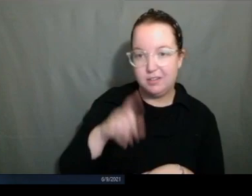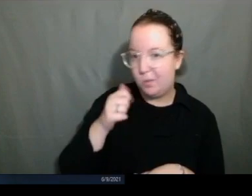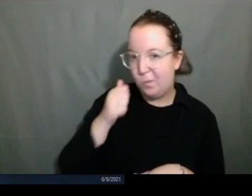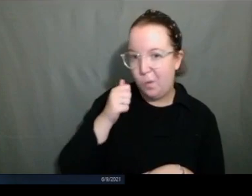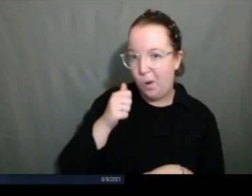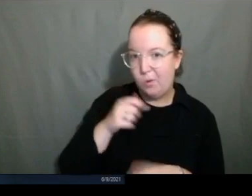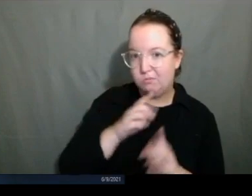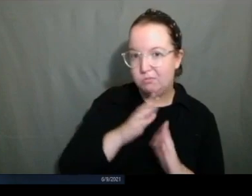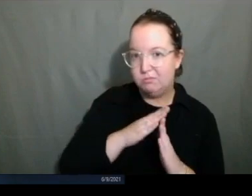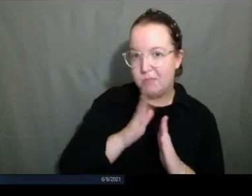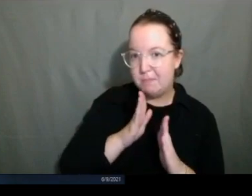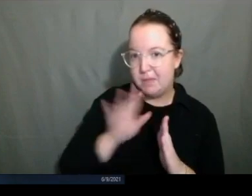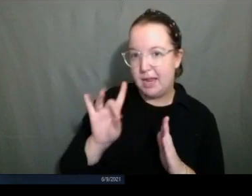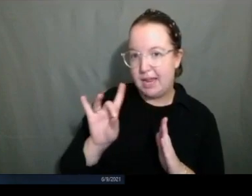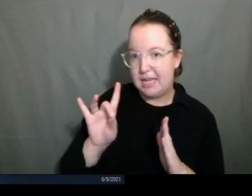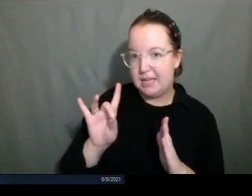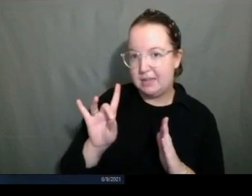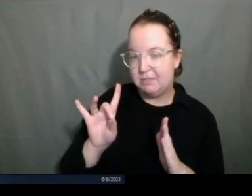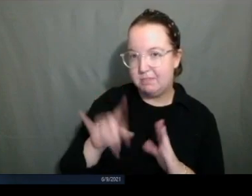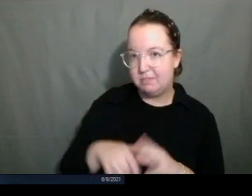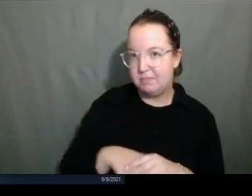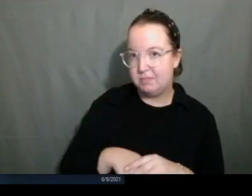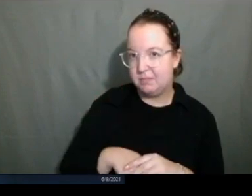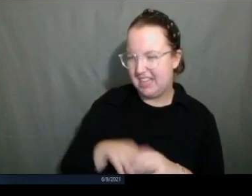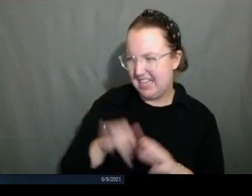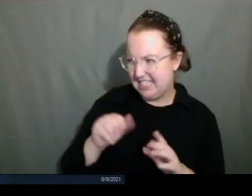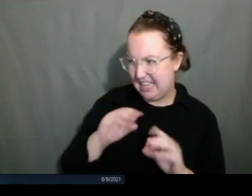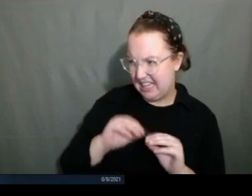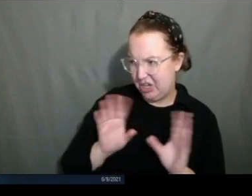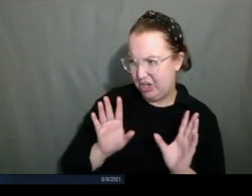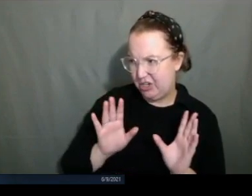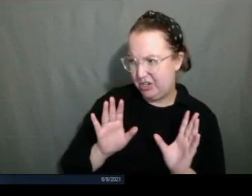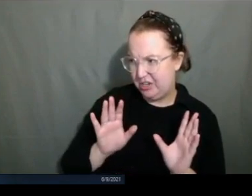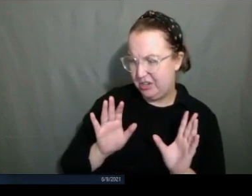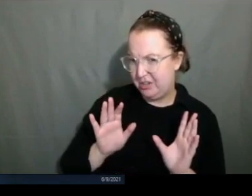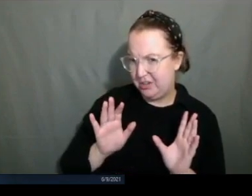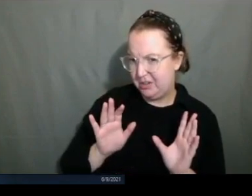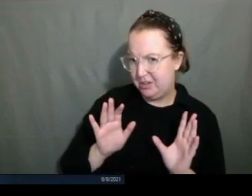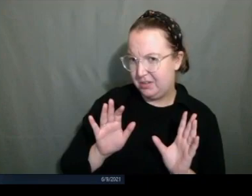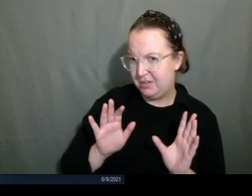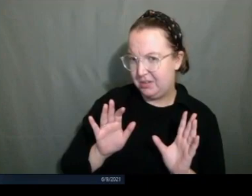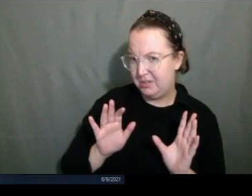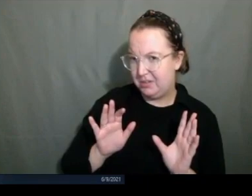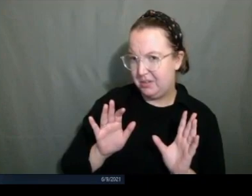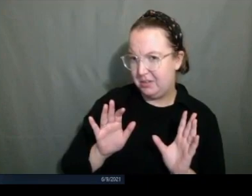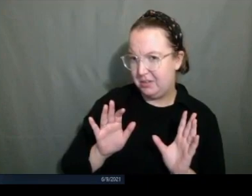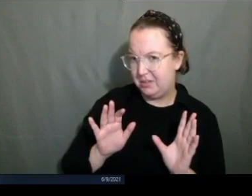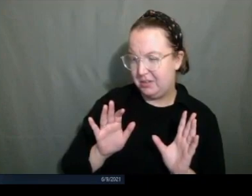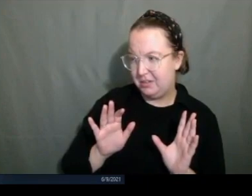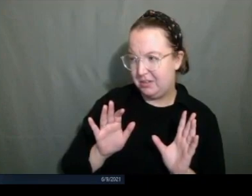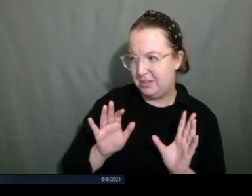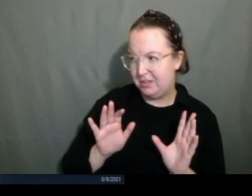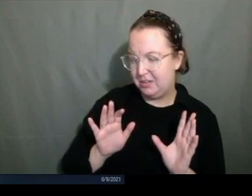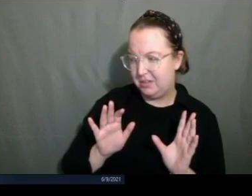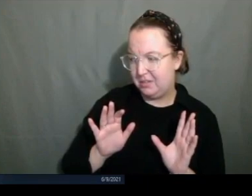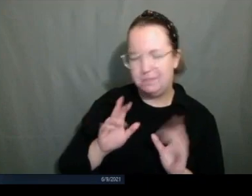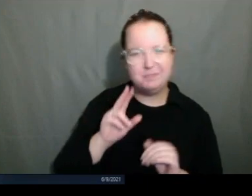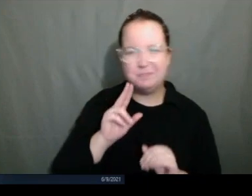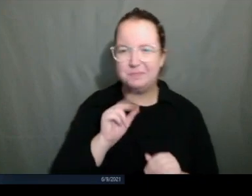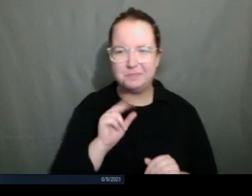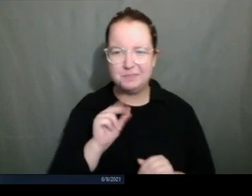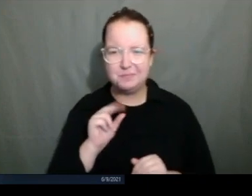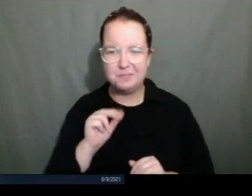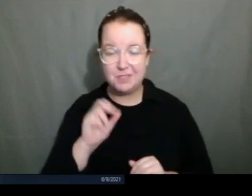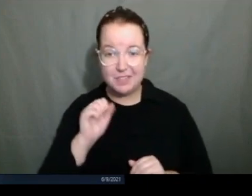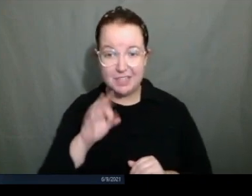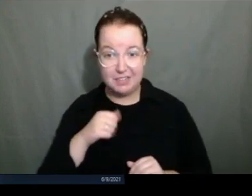not going to pay them from 8 a.m. Does that answer your question? No. If I have an